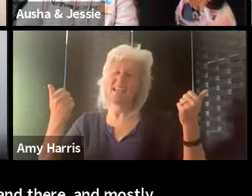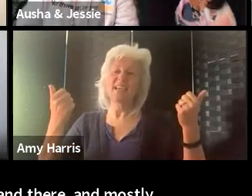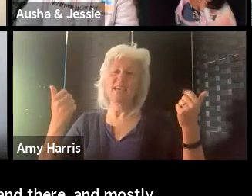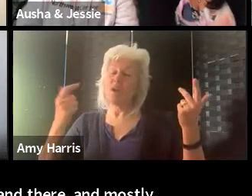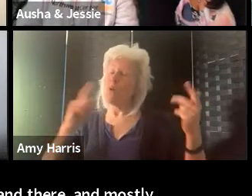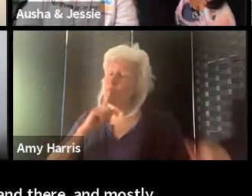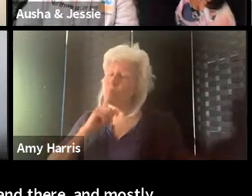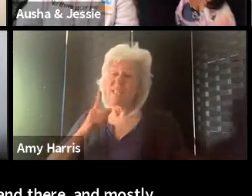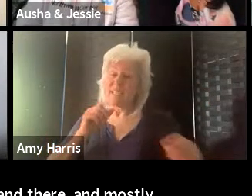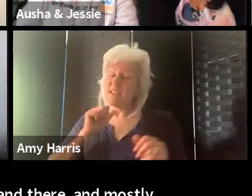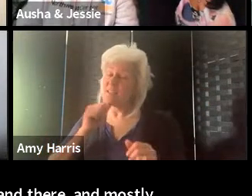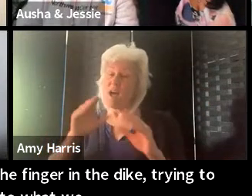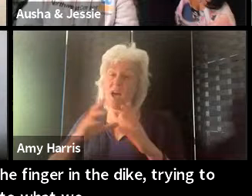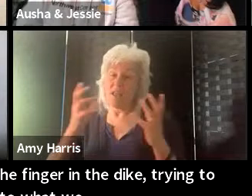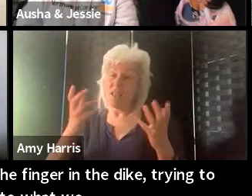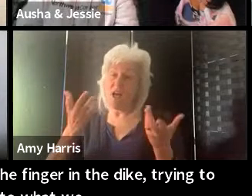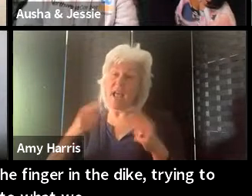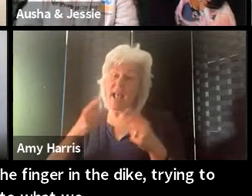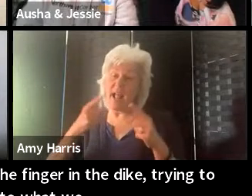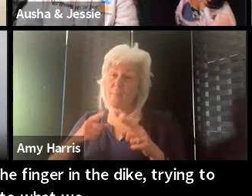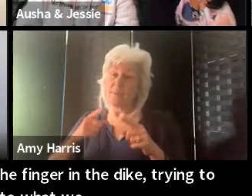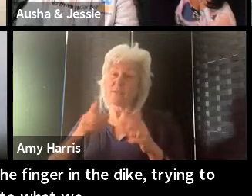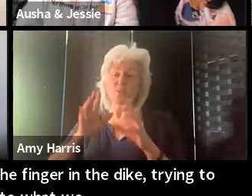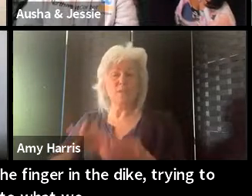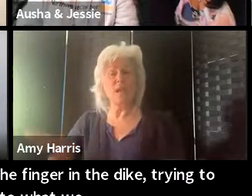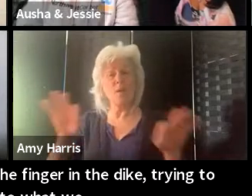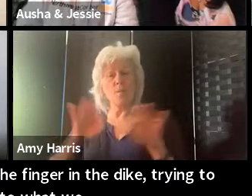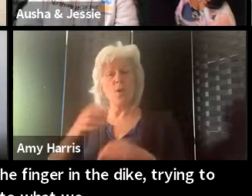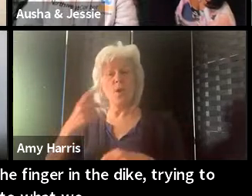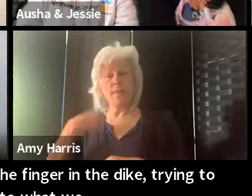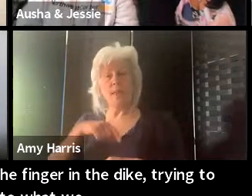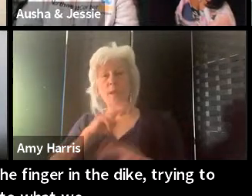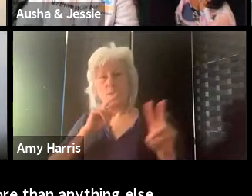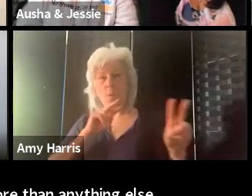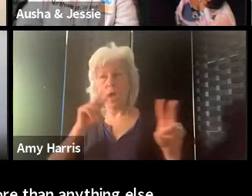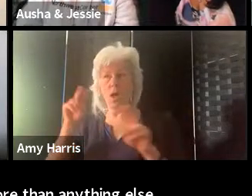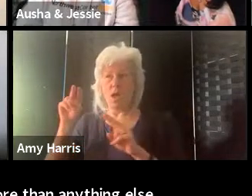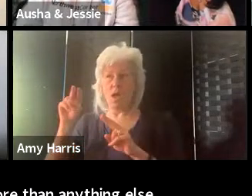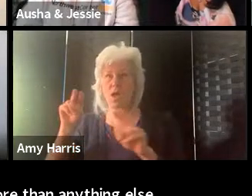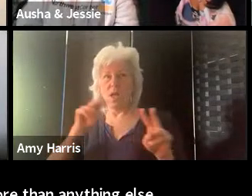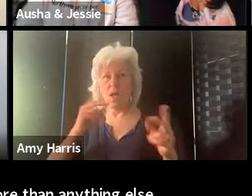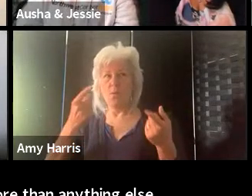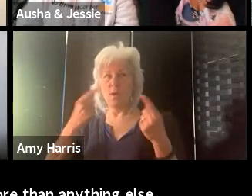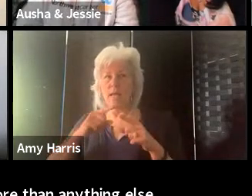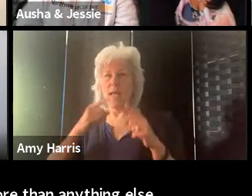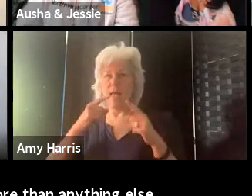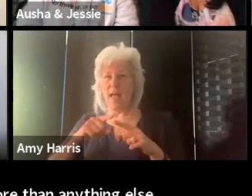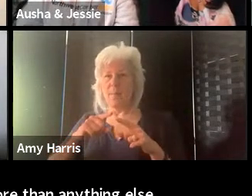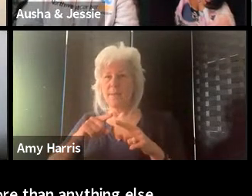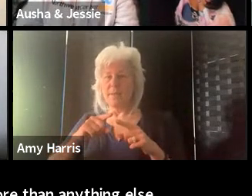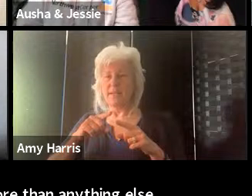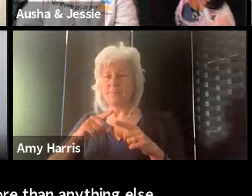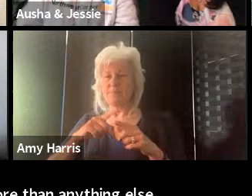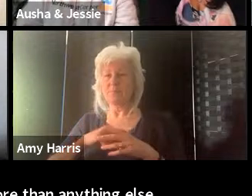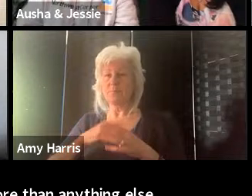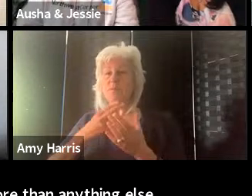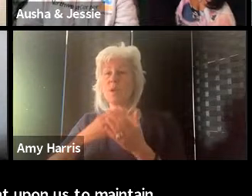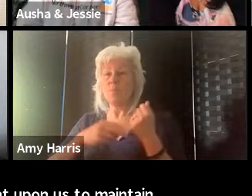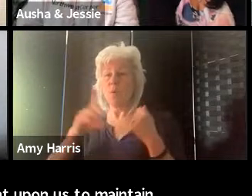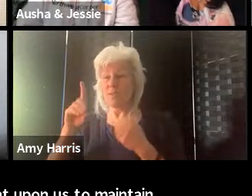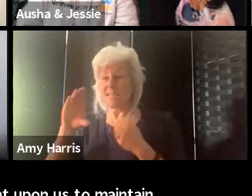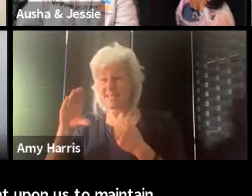on us to maintain a watchful approach to what's going on in both DC and in